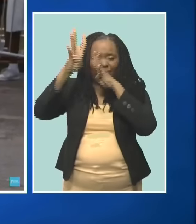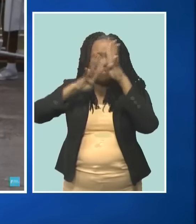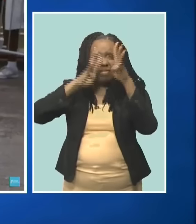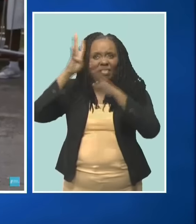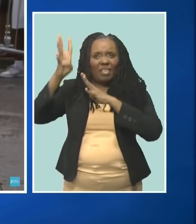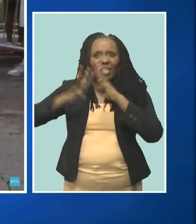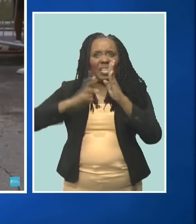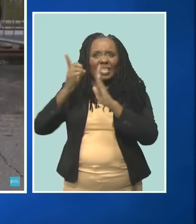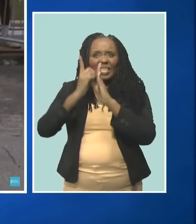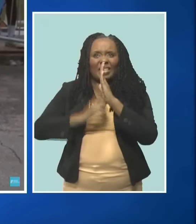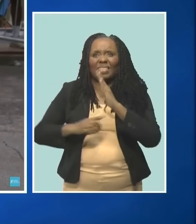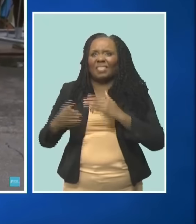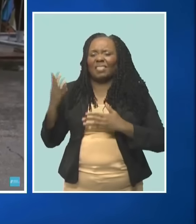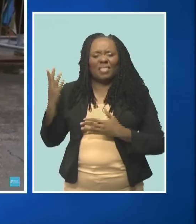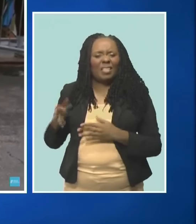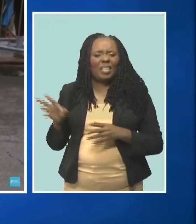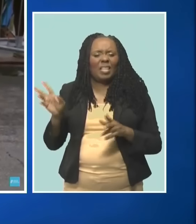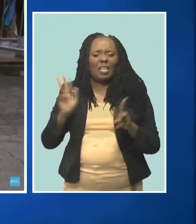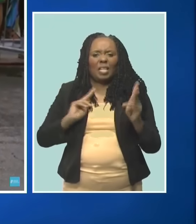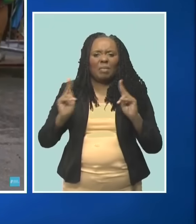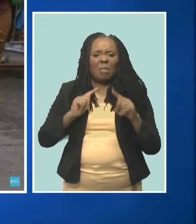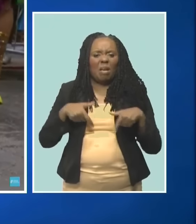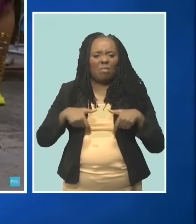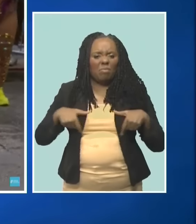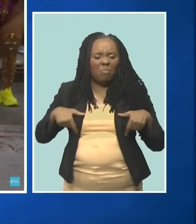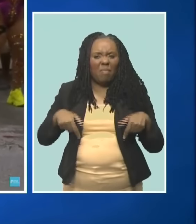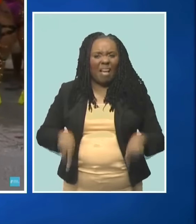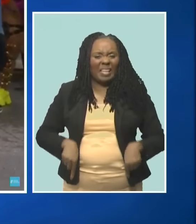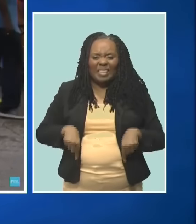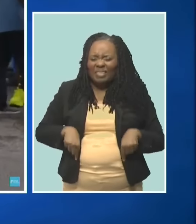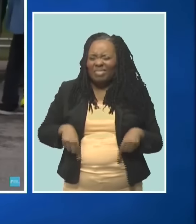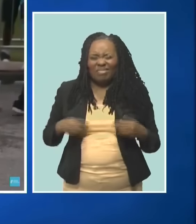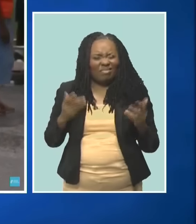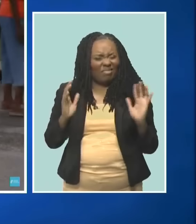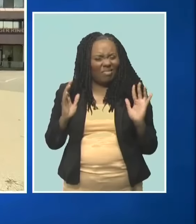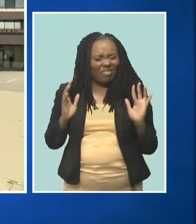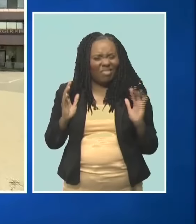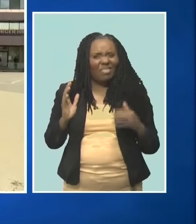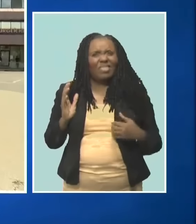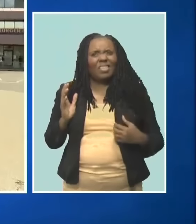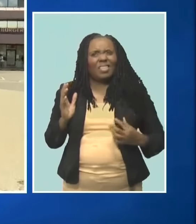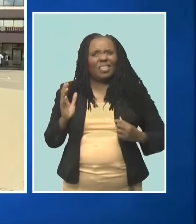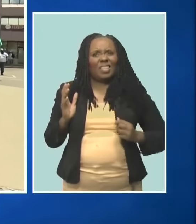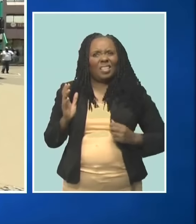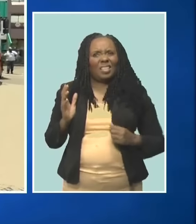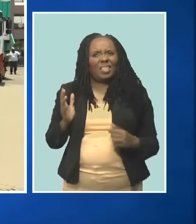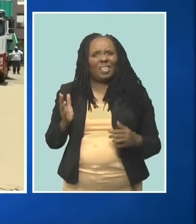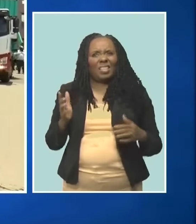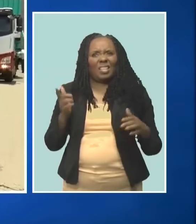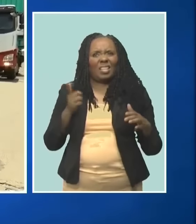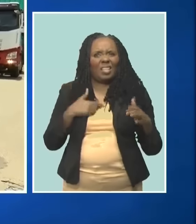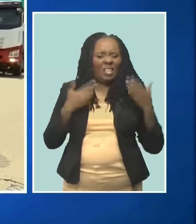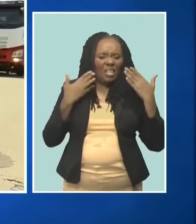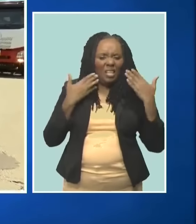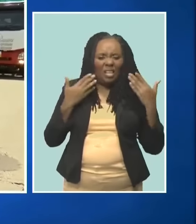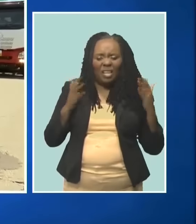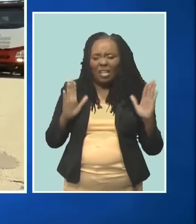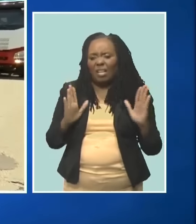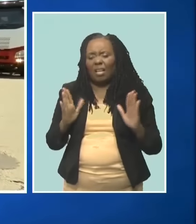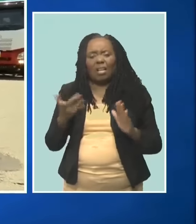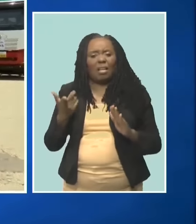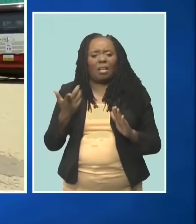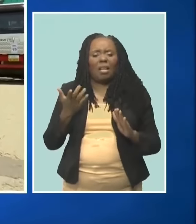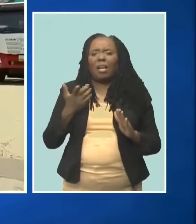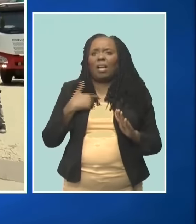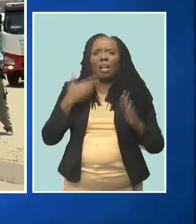become bikini and beach. And I don't know if that is the route I want to go. I know most of the carnivals in the Caribbean have